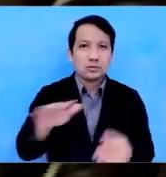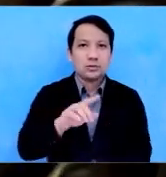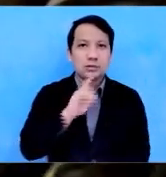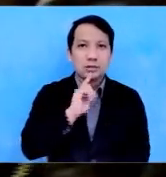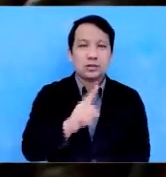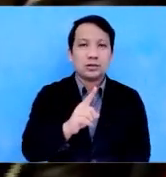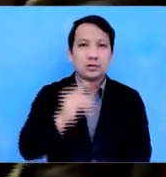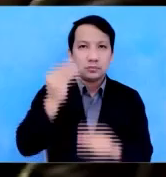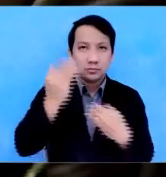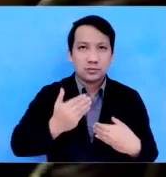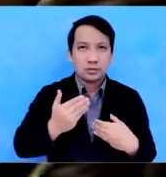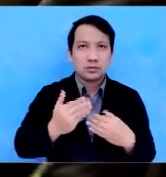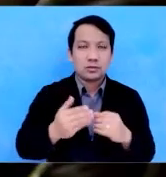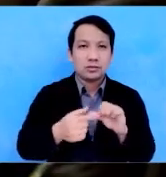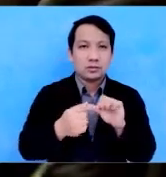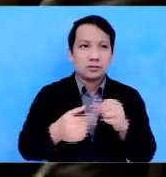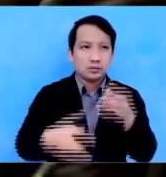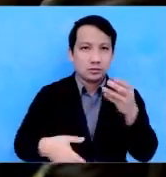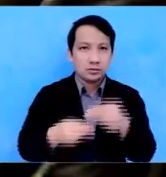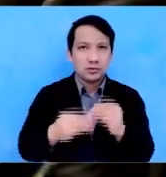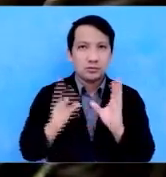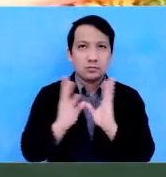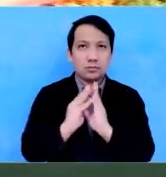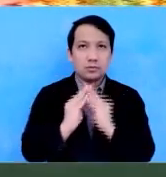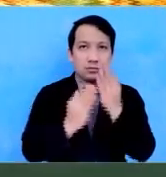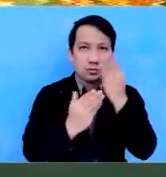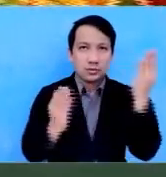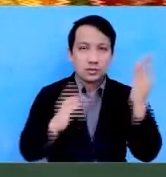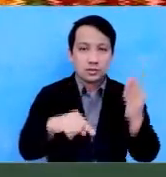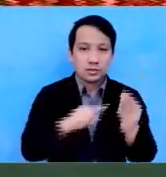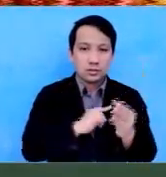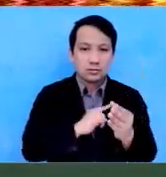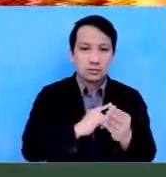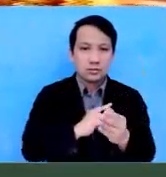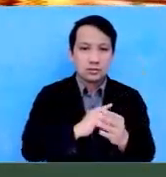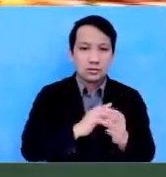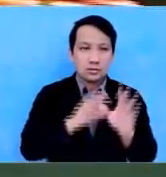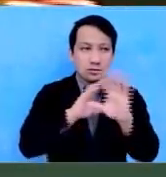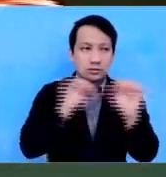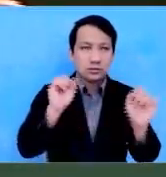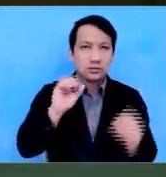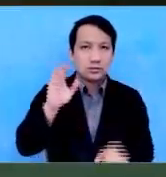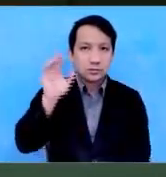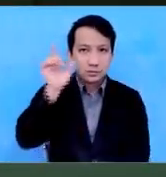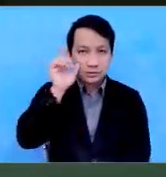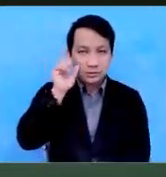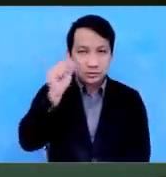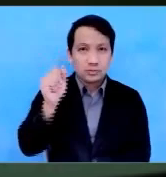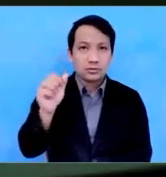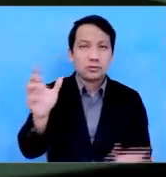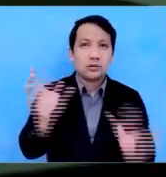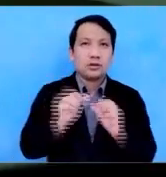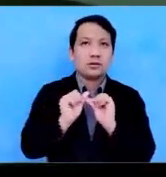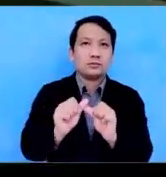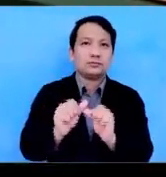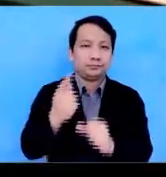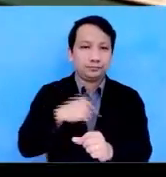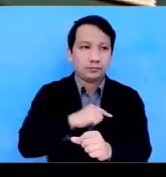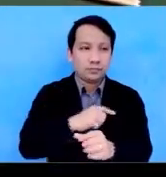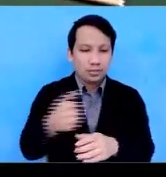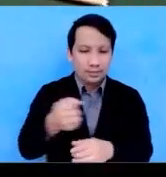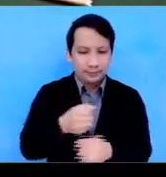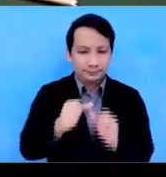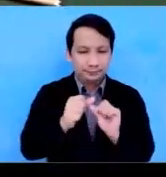pulong. Bago ang bilateral meeting, una na rin nakipagpulong si Pangulong Marcos kay Li Jianshu, Chairman ng Standing Committee of the National